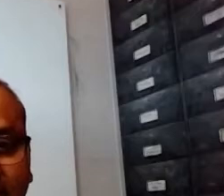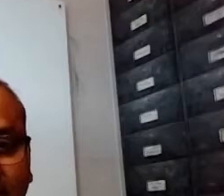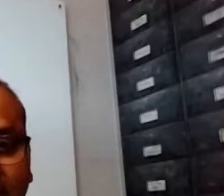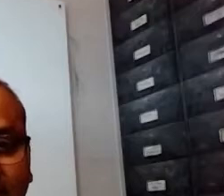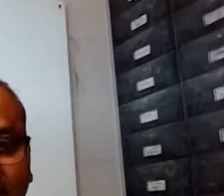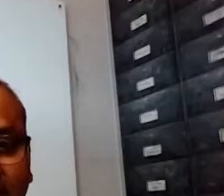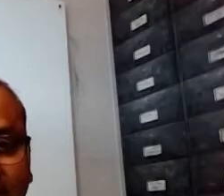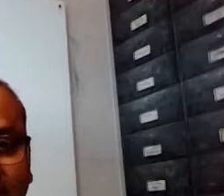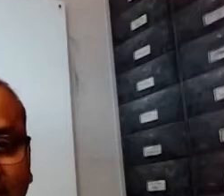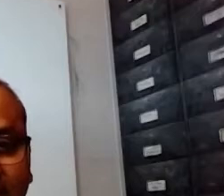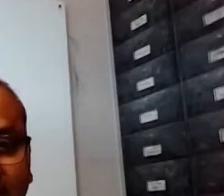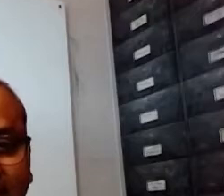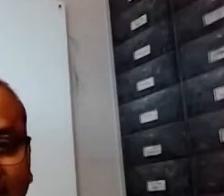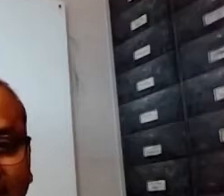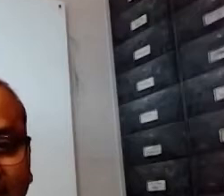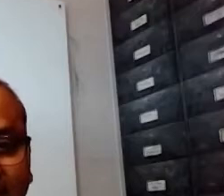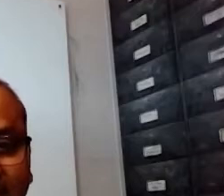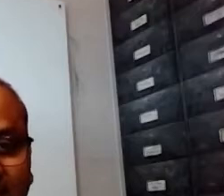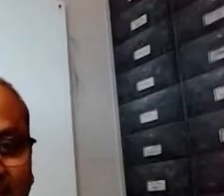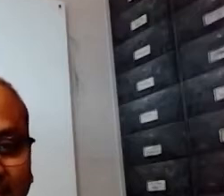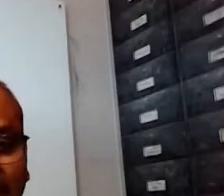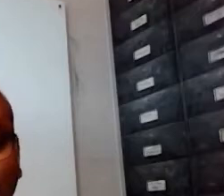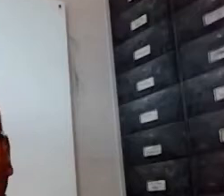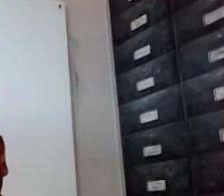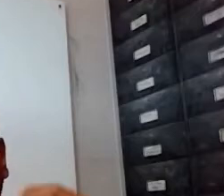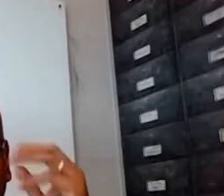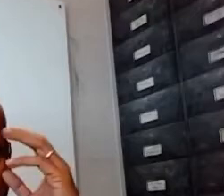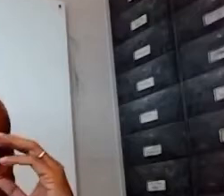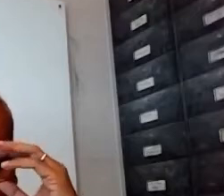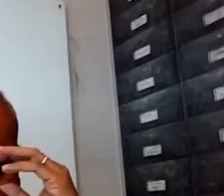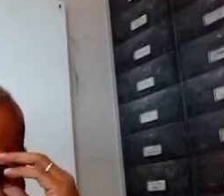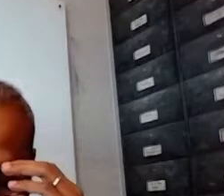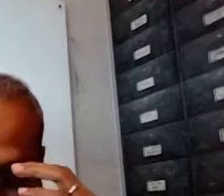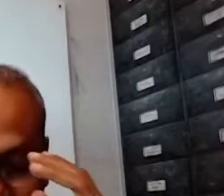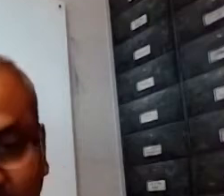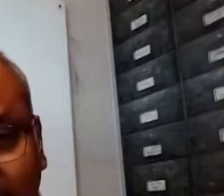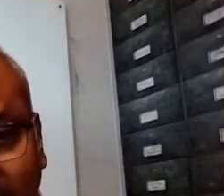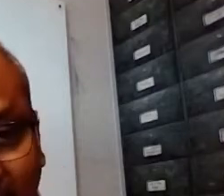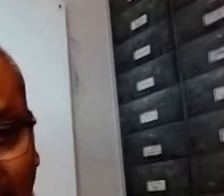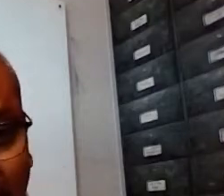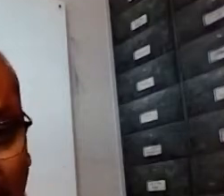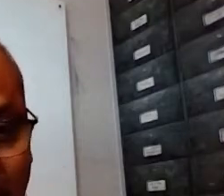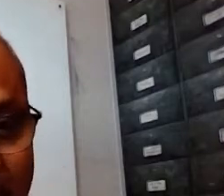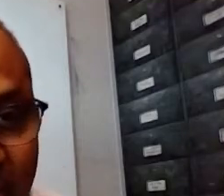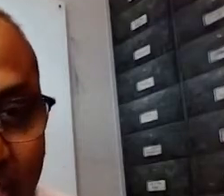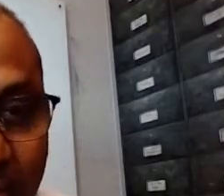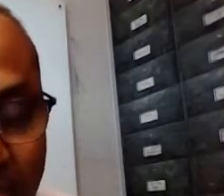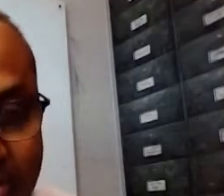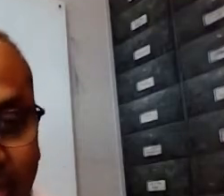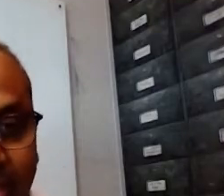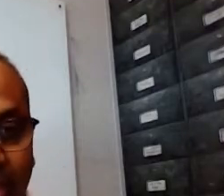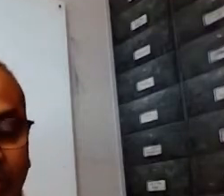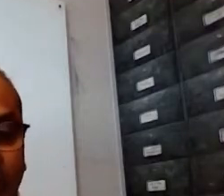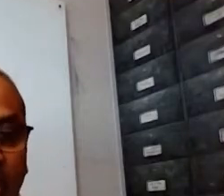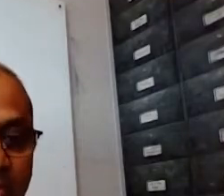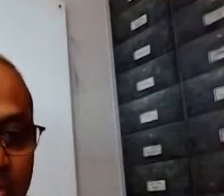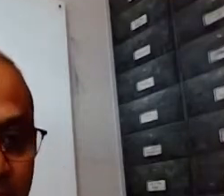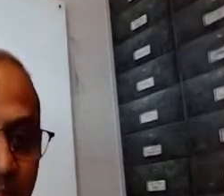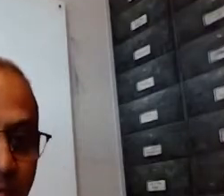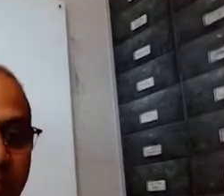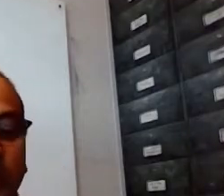Jay, welcome to the Hybrid Cloud Day. Thanks, Tanmoy. Thanks for the introduction. Let me start by saying a little bit